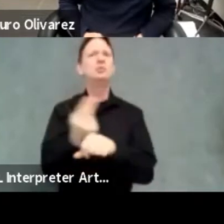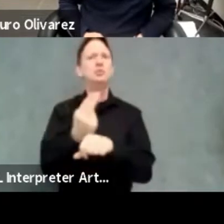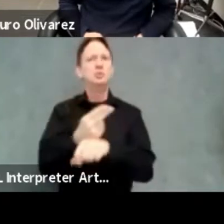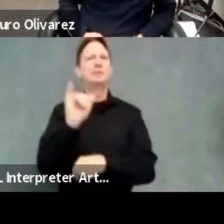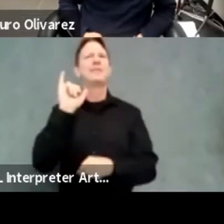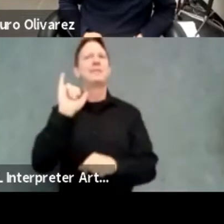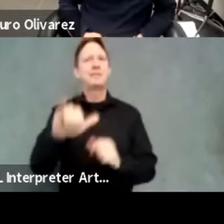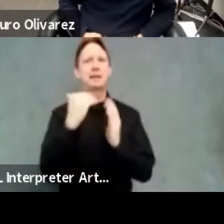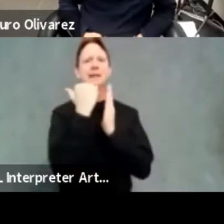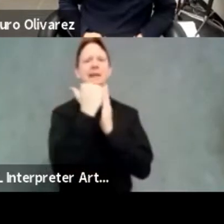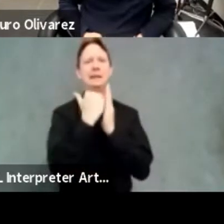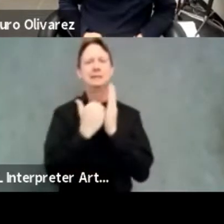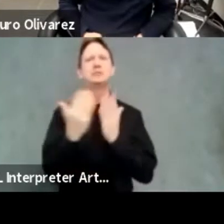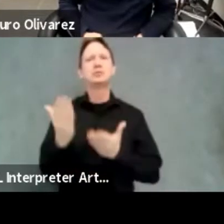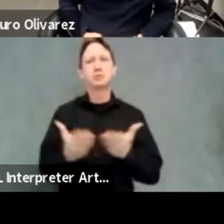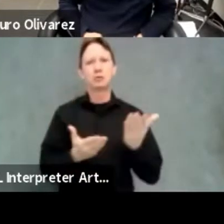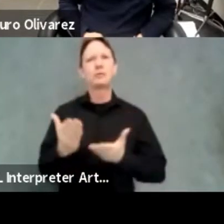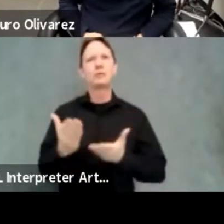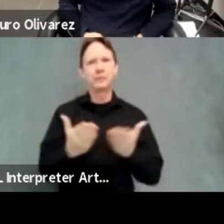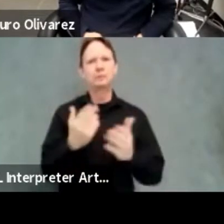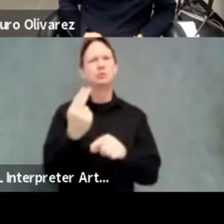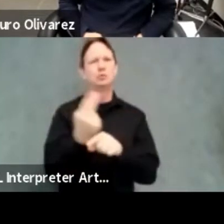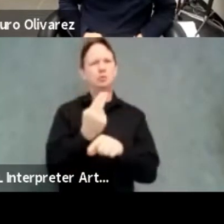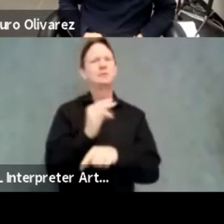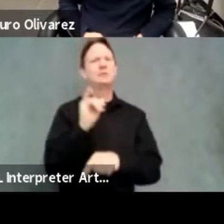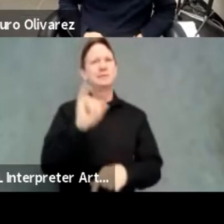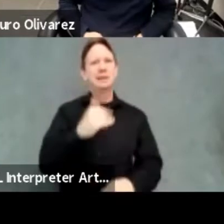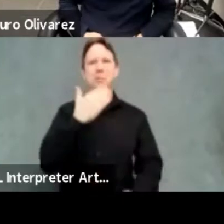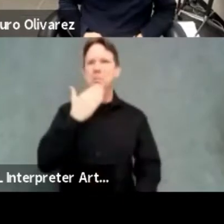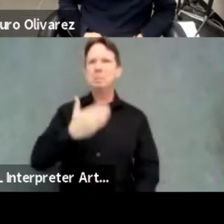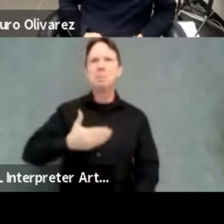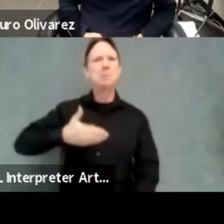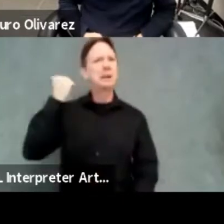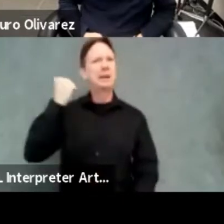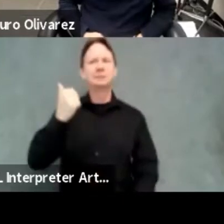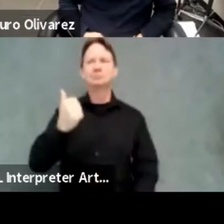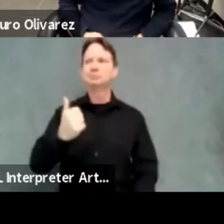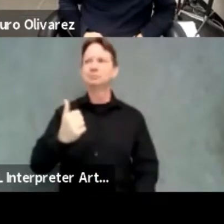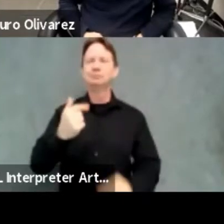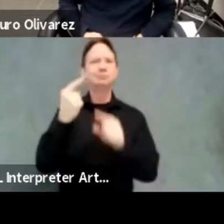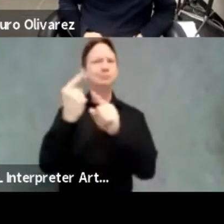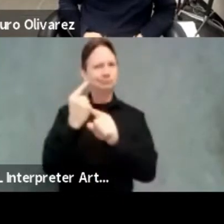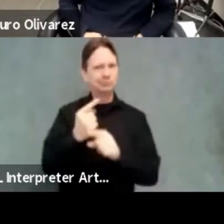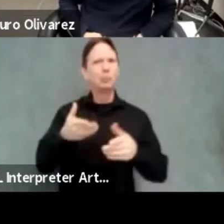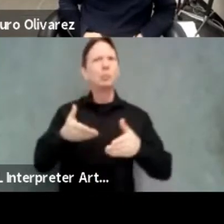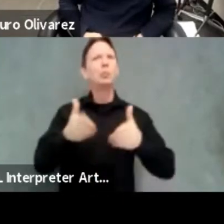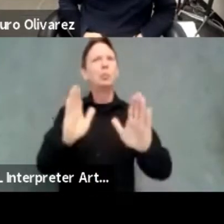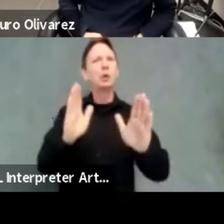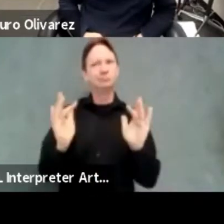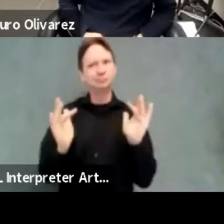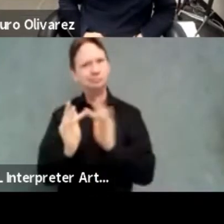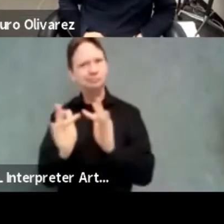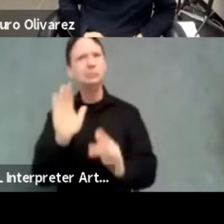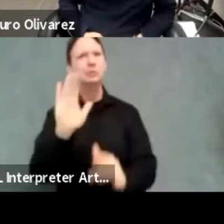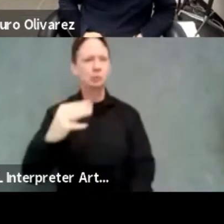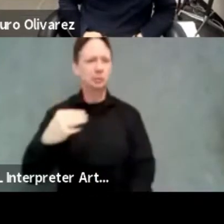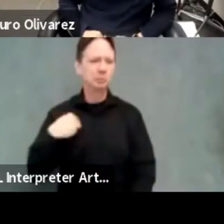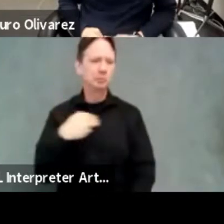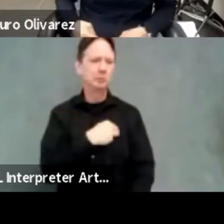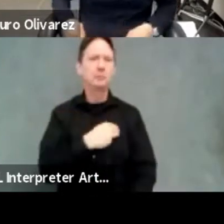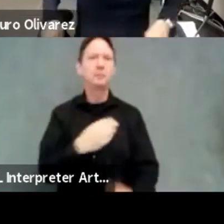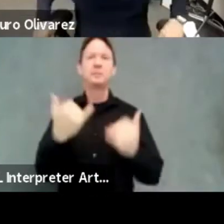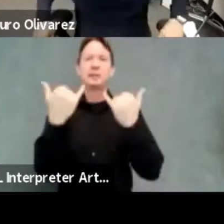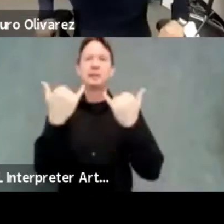both this list and the listserv. You'll have an accurate way to reach all of your members. With that, I'll turn it to